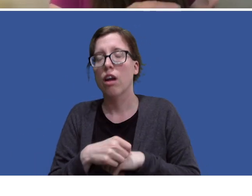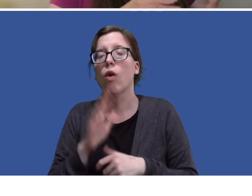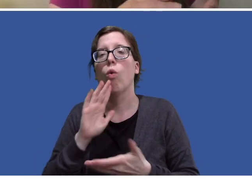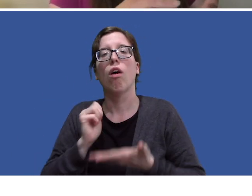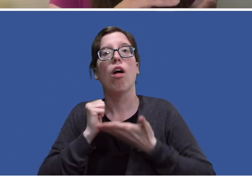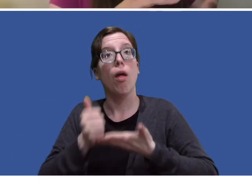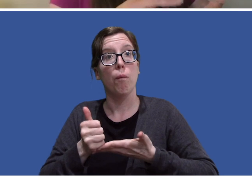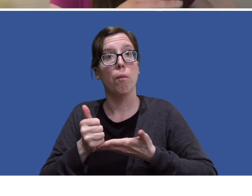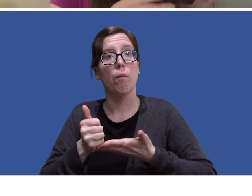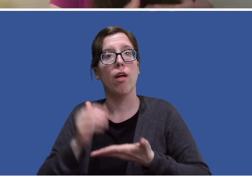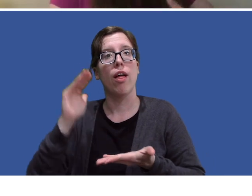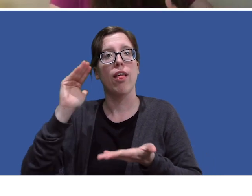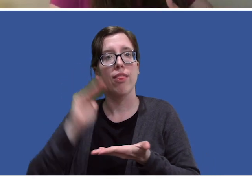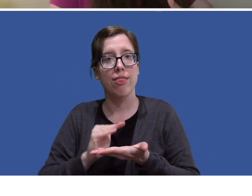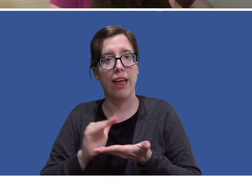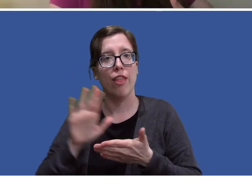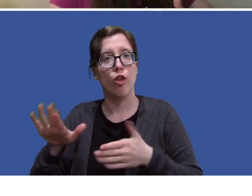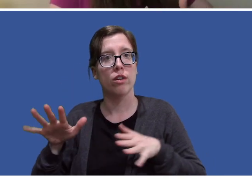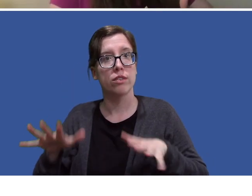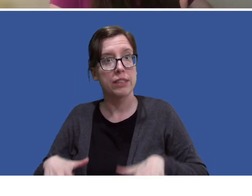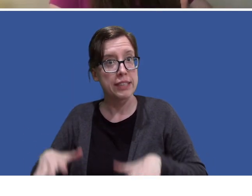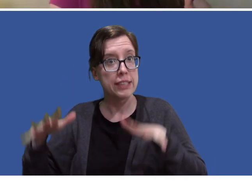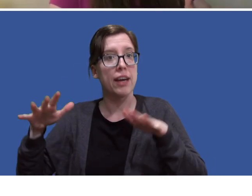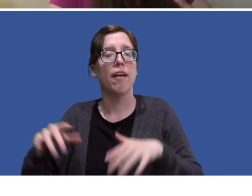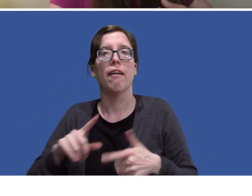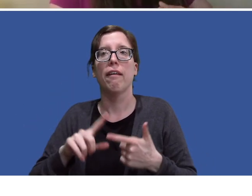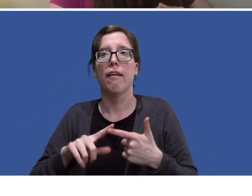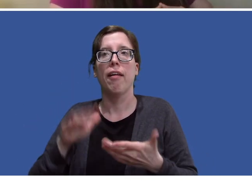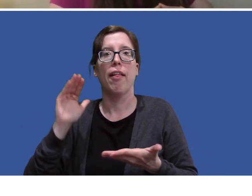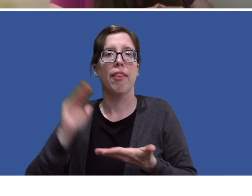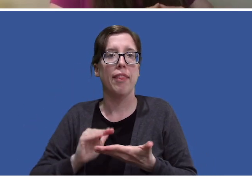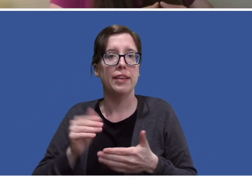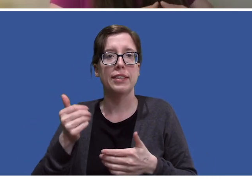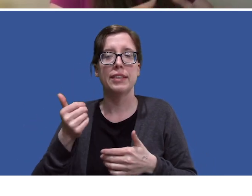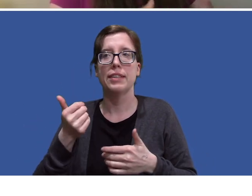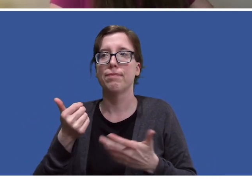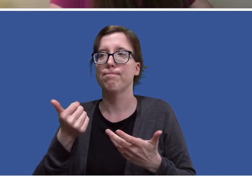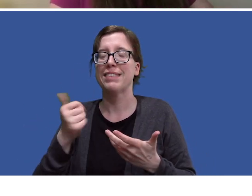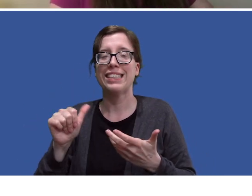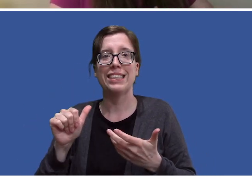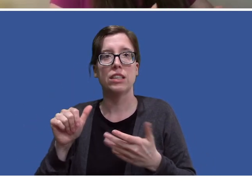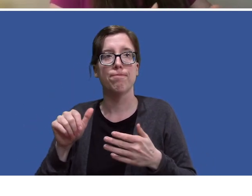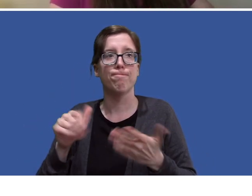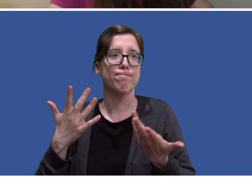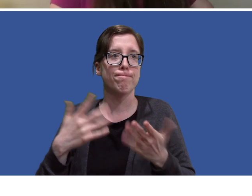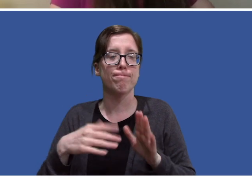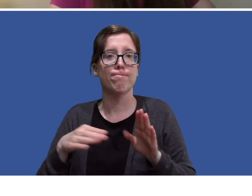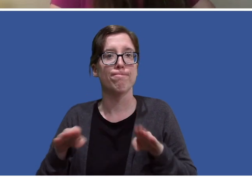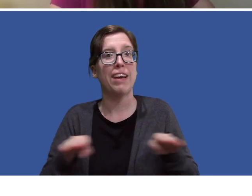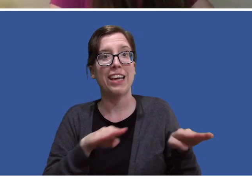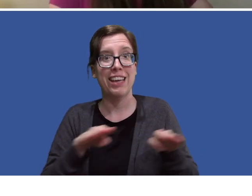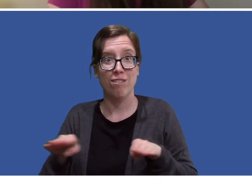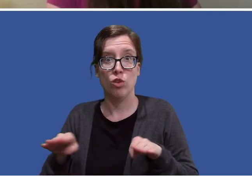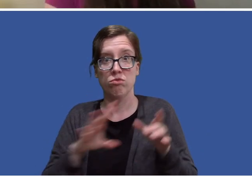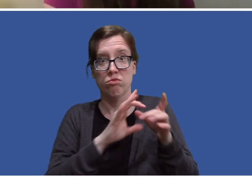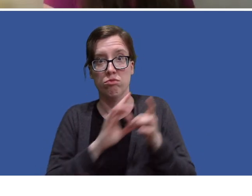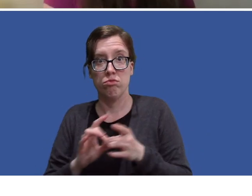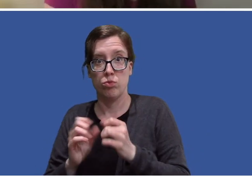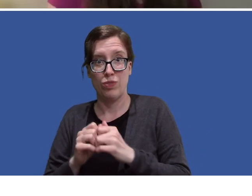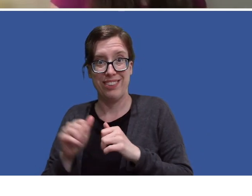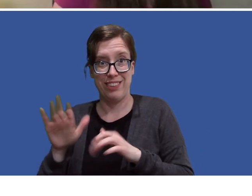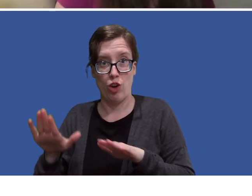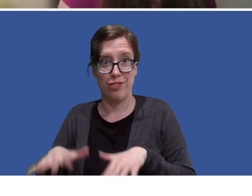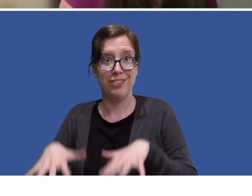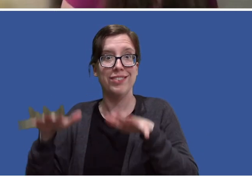any resulting behavior from that anxiety that you may see with that change of